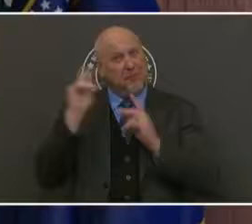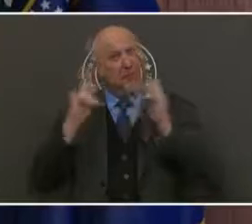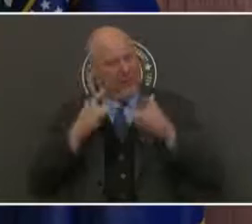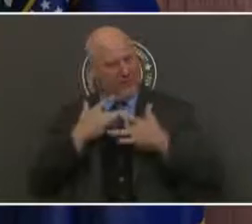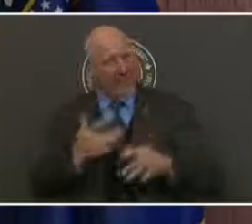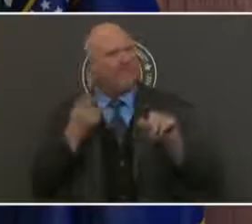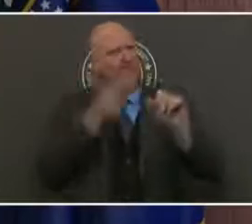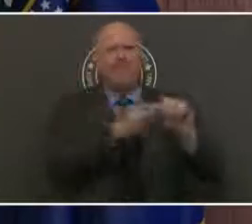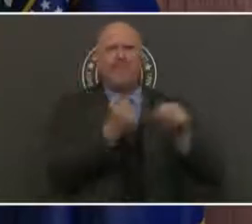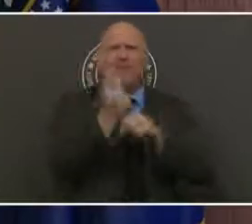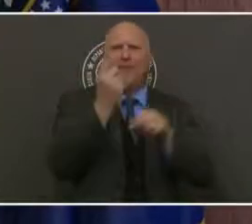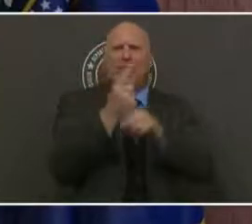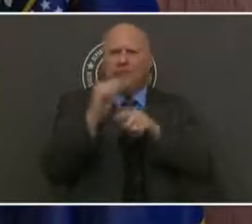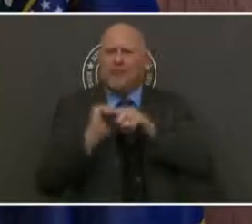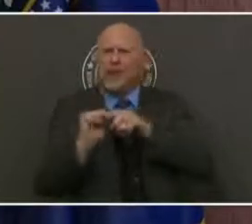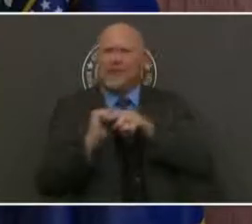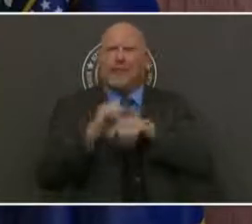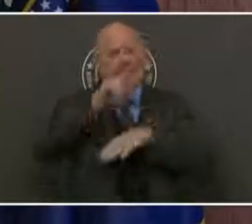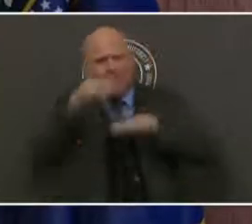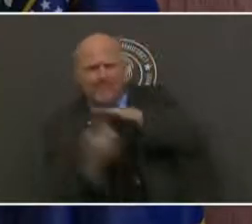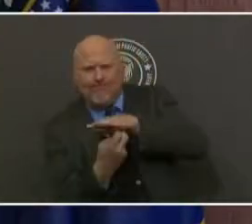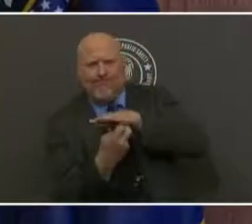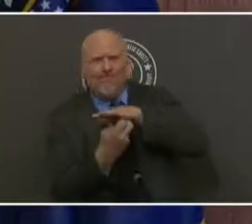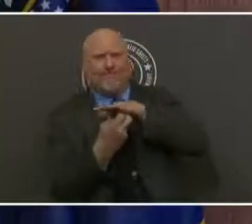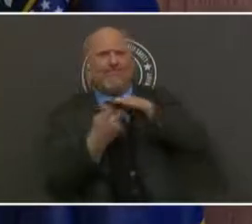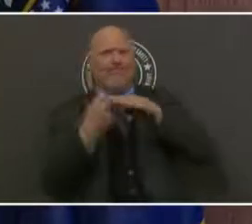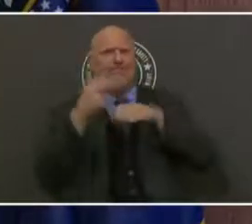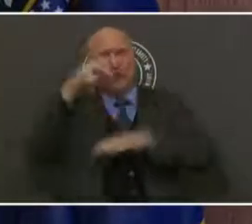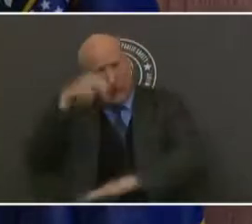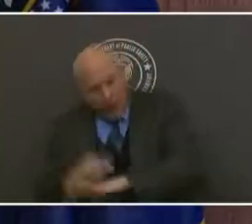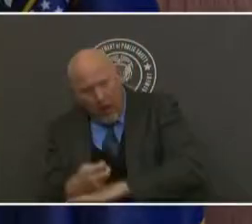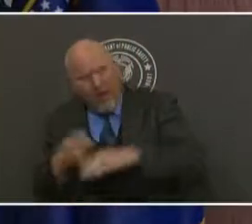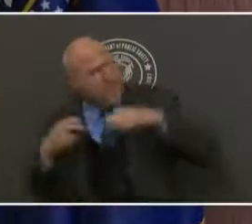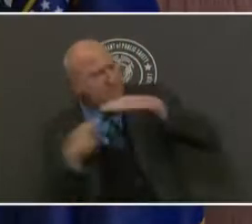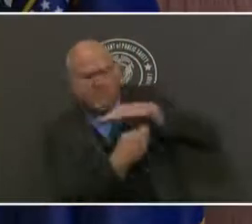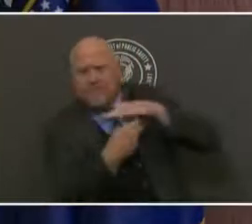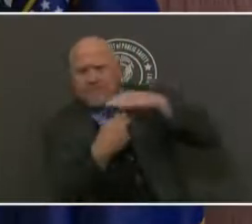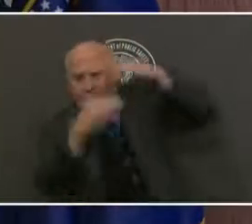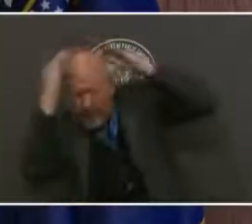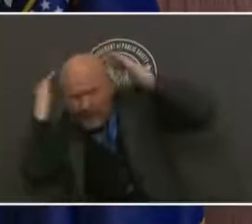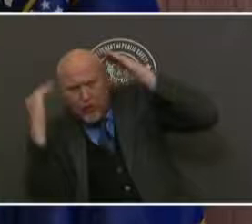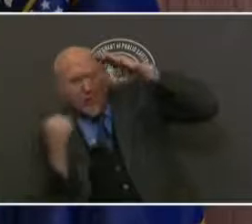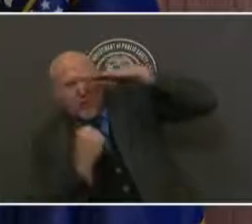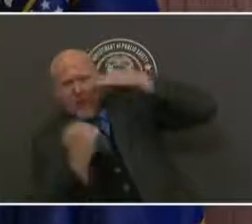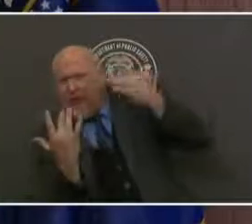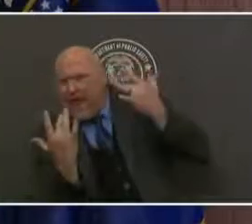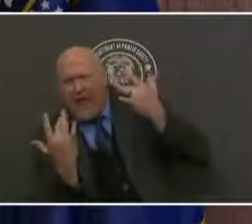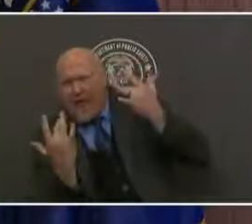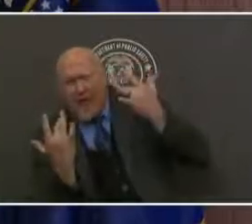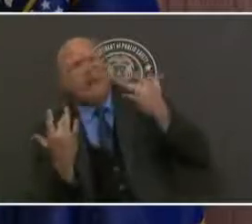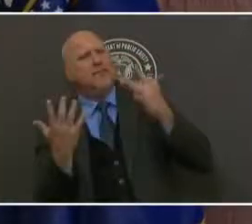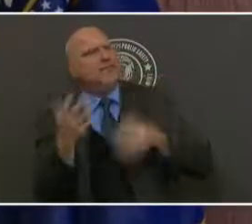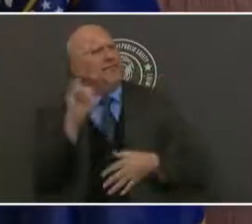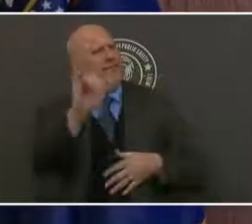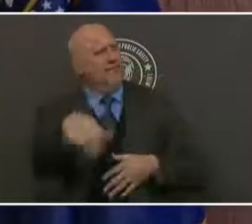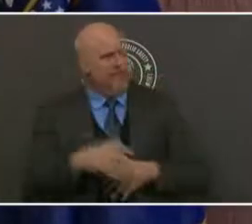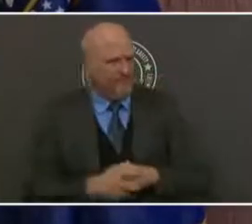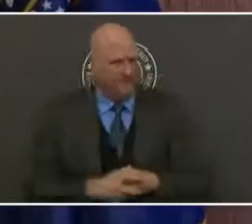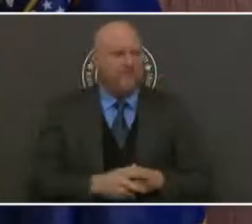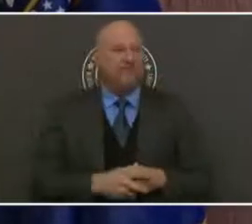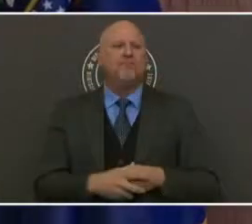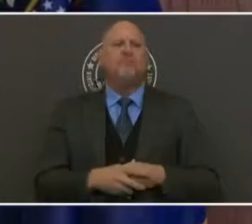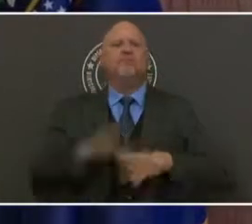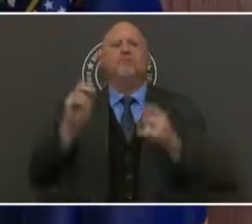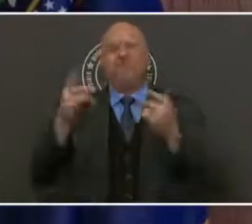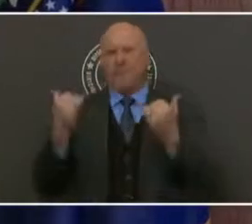Now, we want to talk a little bit more about vaccines and vaccine eligibility. This is a little bit of a change. We